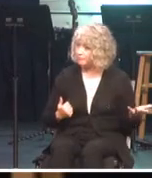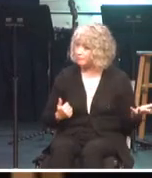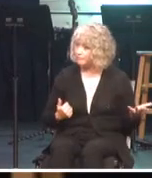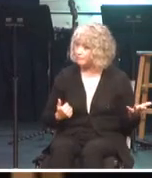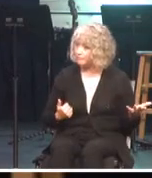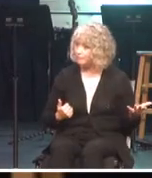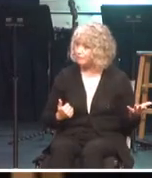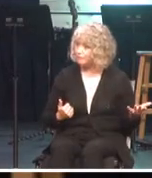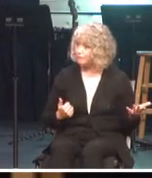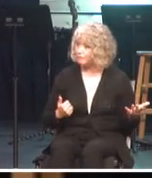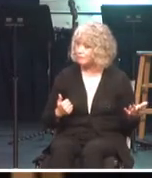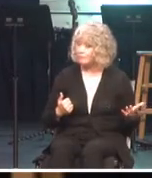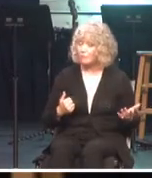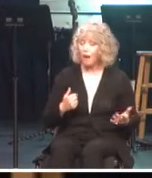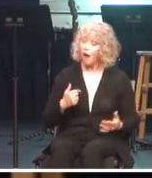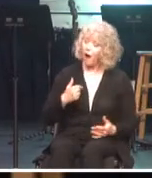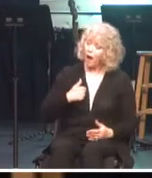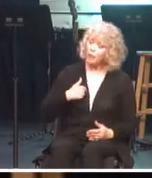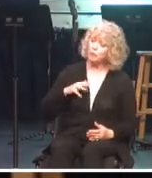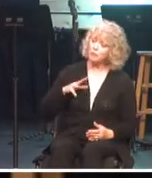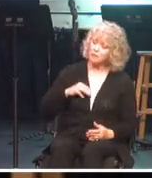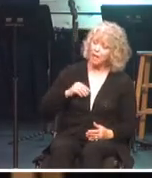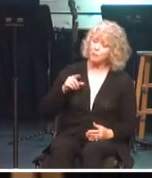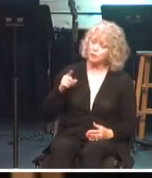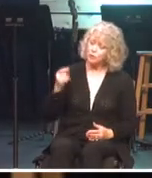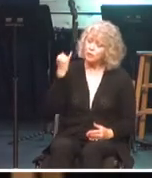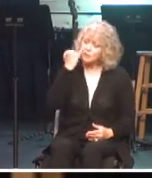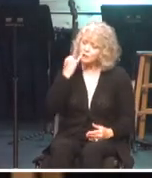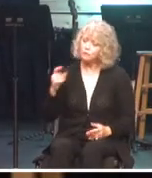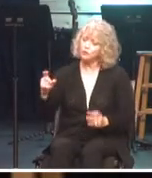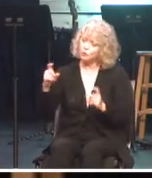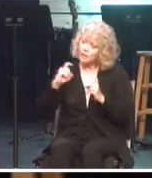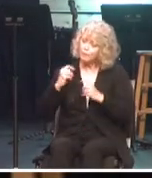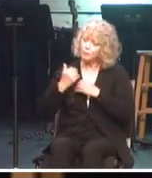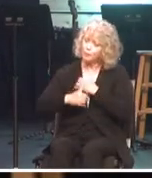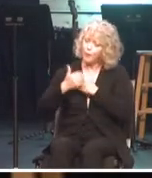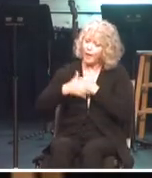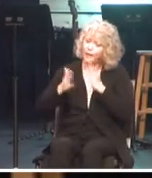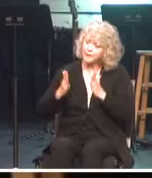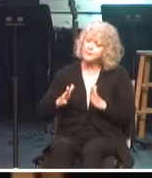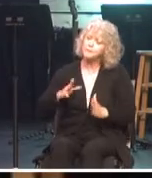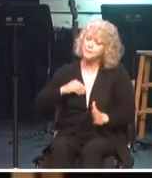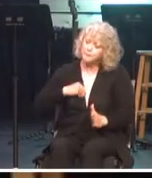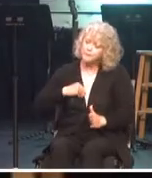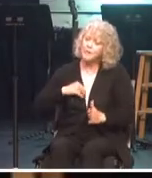They don't mind coming to Jesus as a temporal bread giver. That's okay.